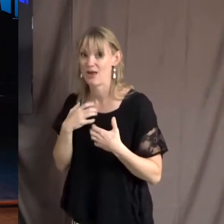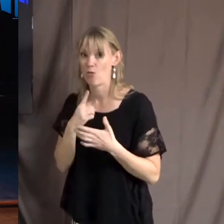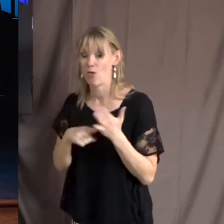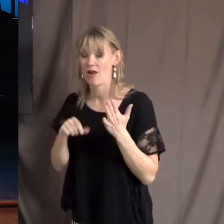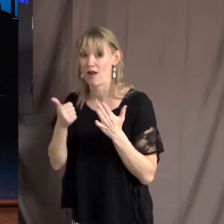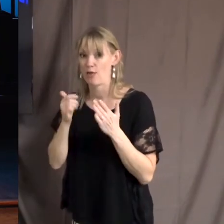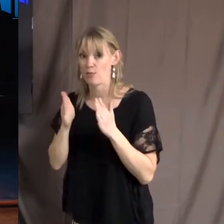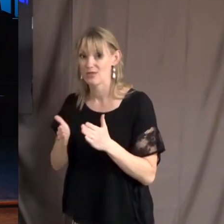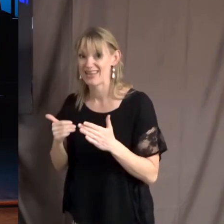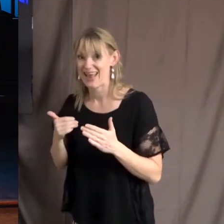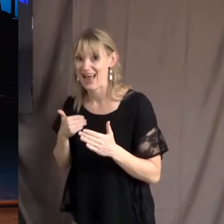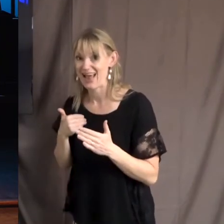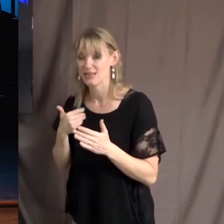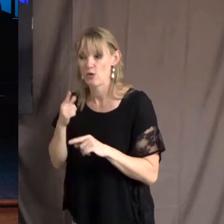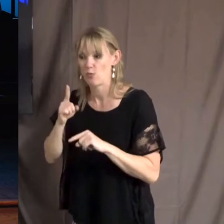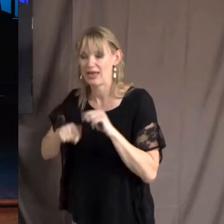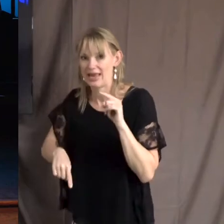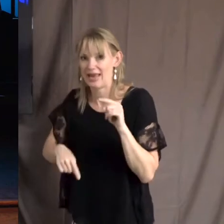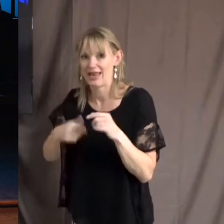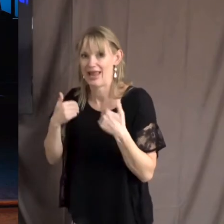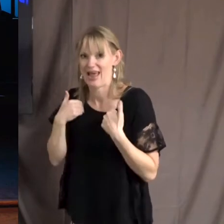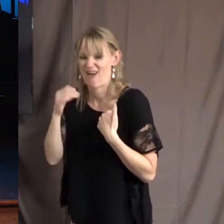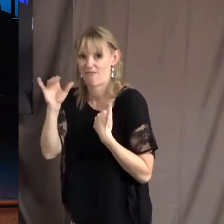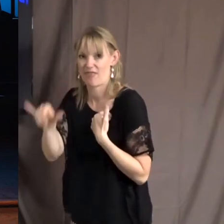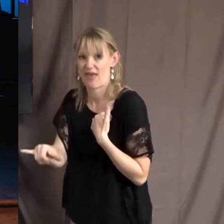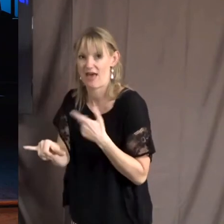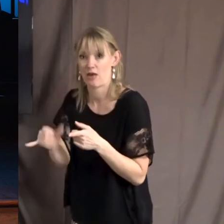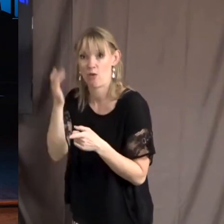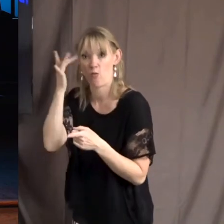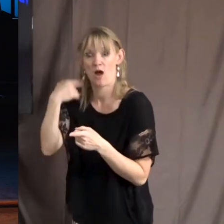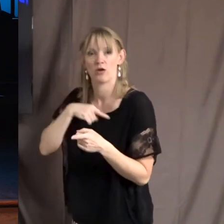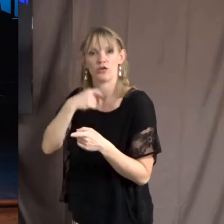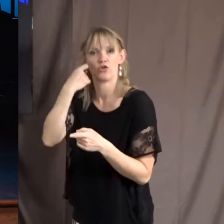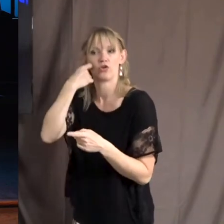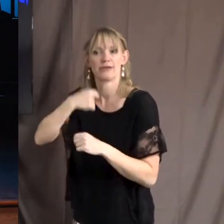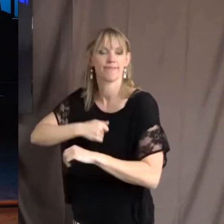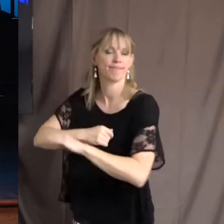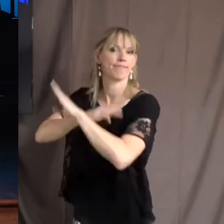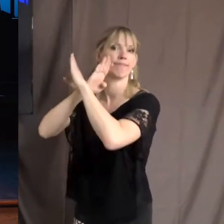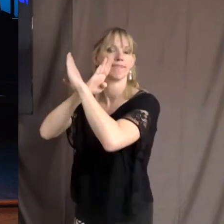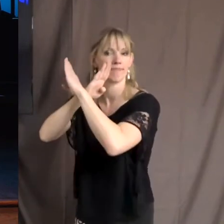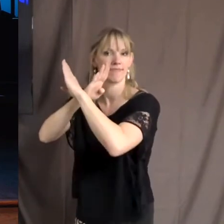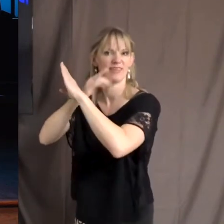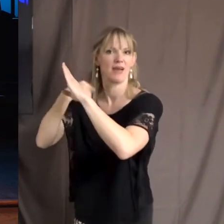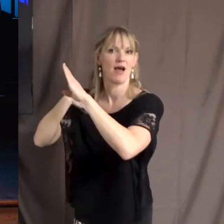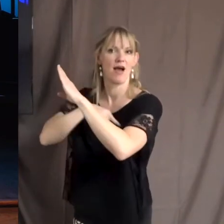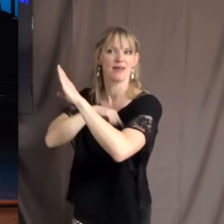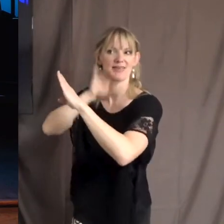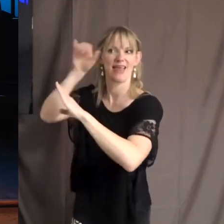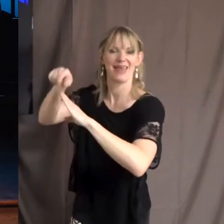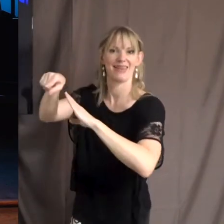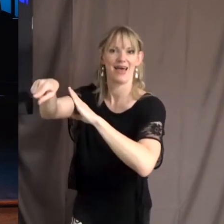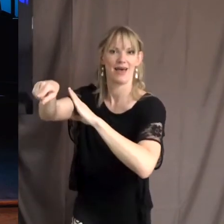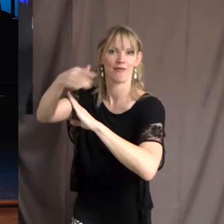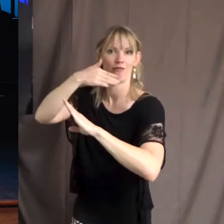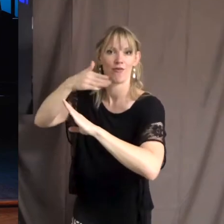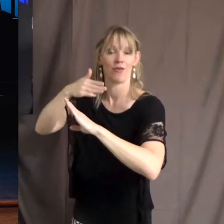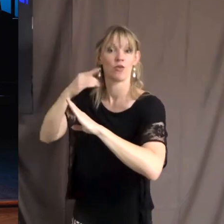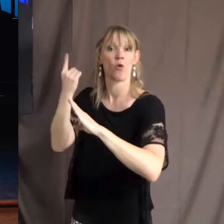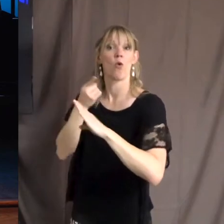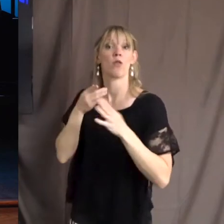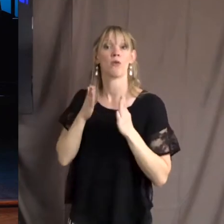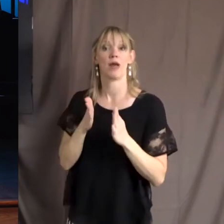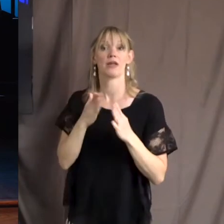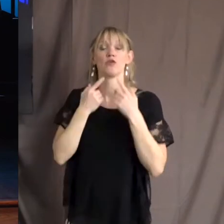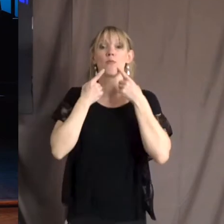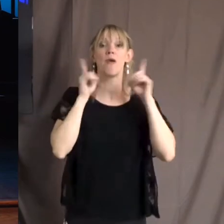have it. There's no way we get to have it because we've just put a barrier up between us and that good. The only way to get close to having that